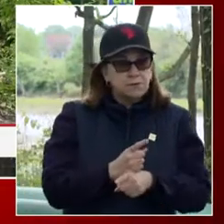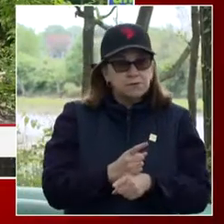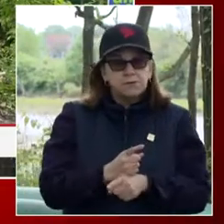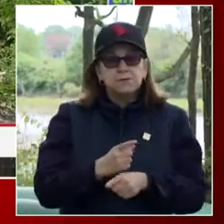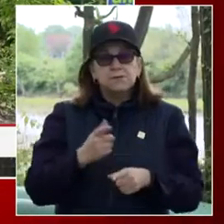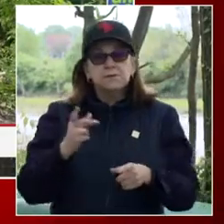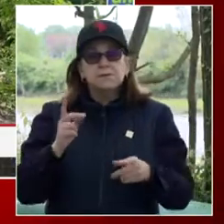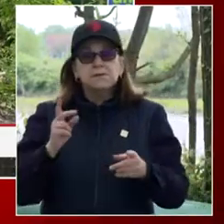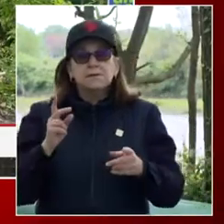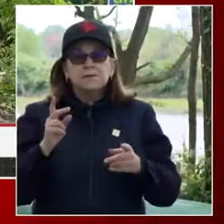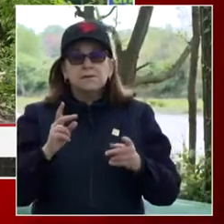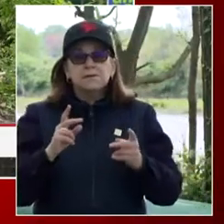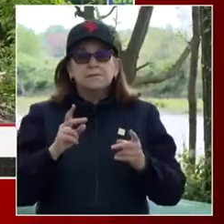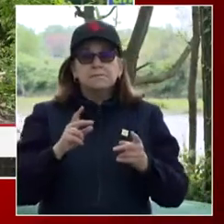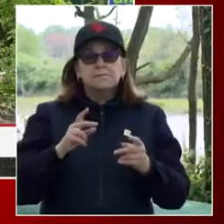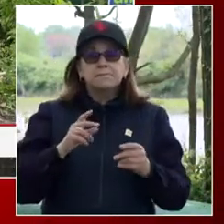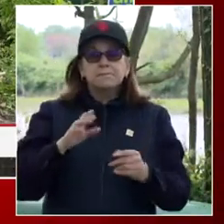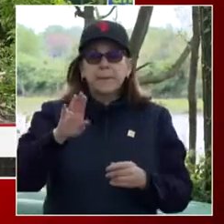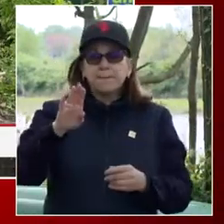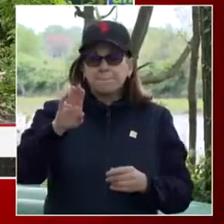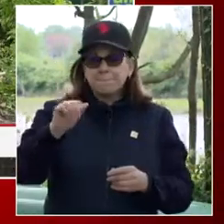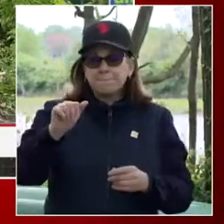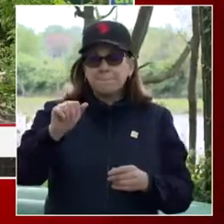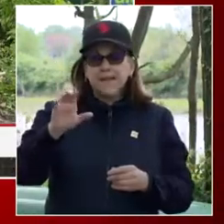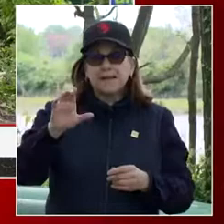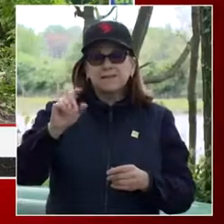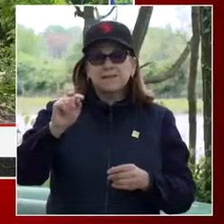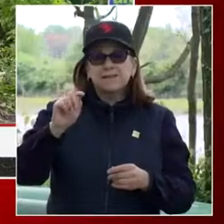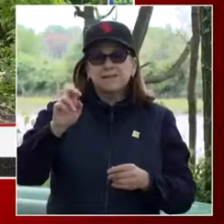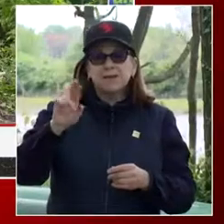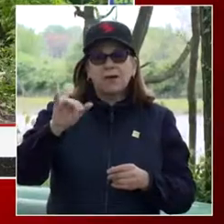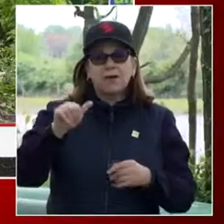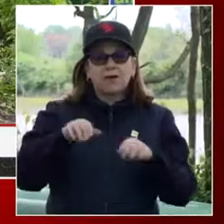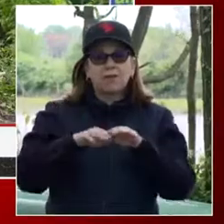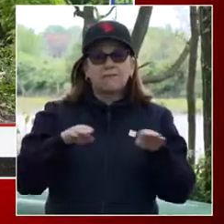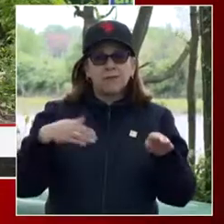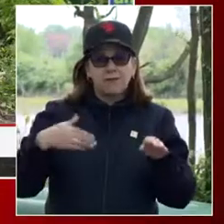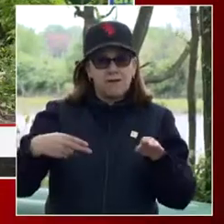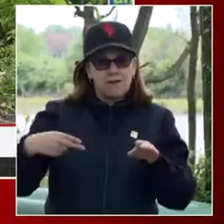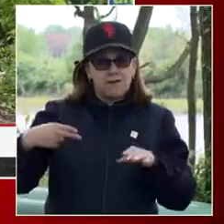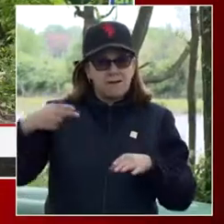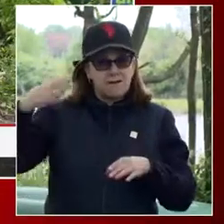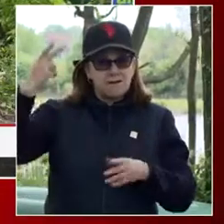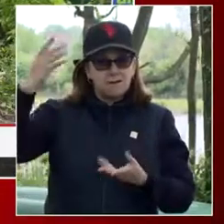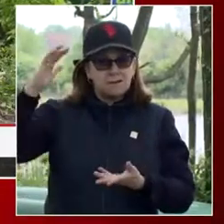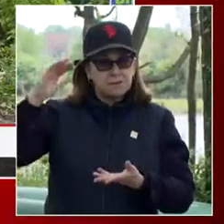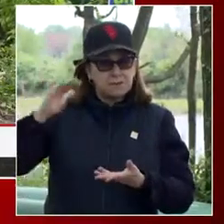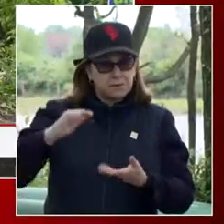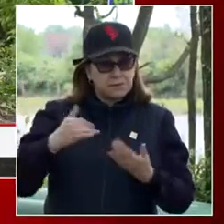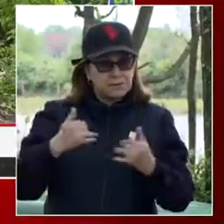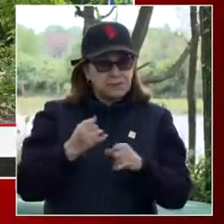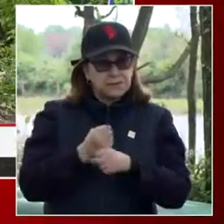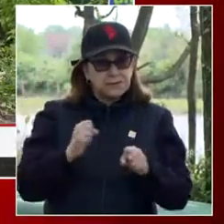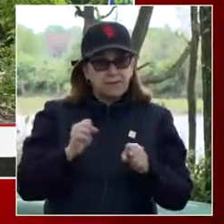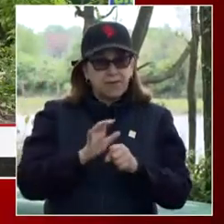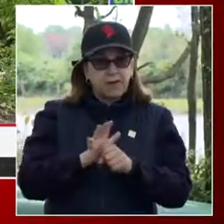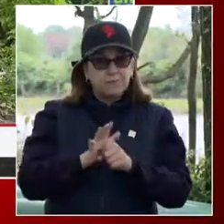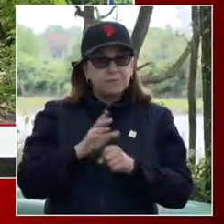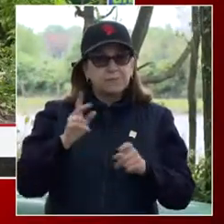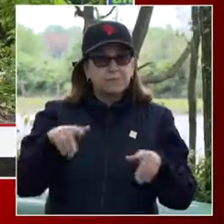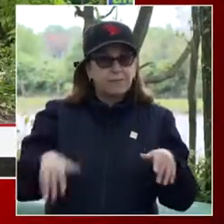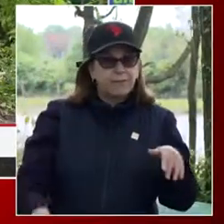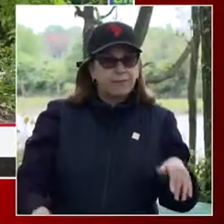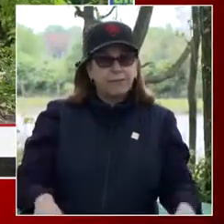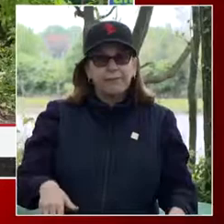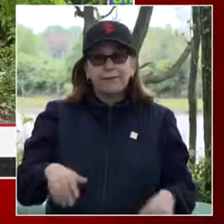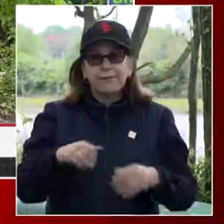levels, things like that, what should they be wearing to keep themselves safe against the things we can't see that are in the water? It's a